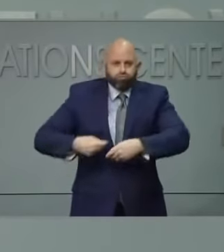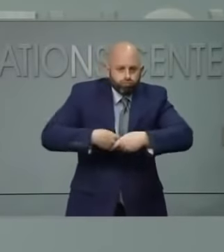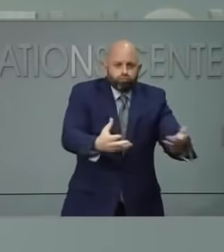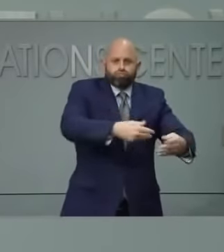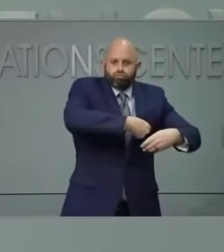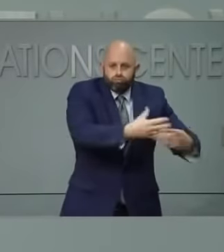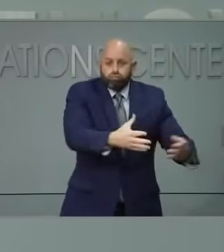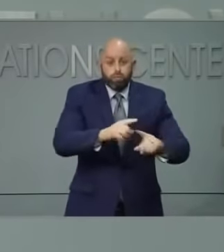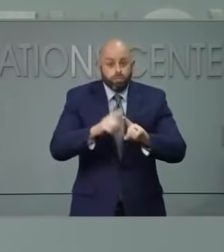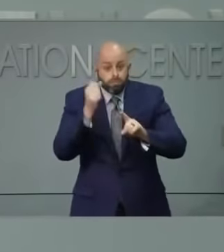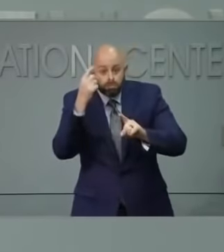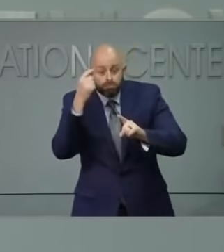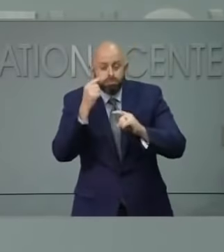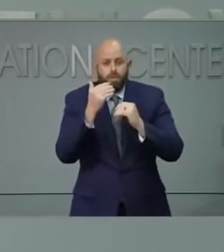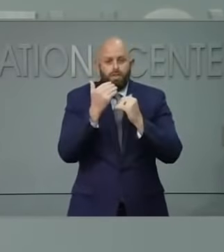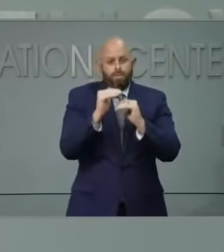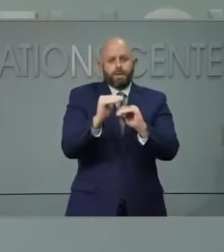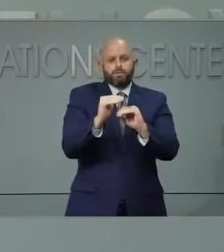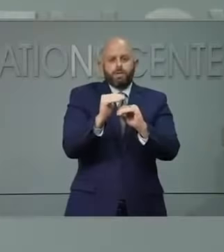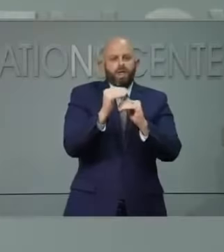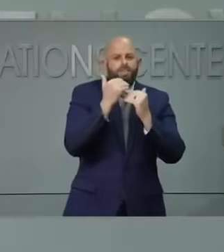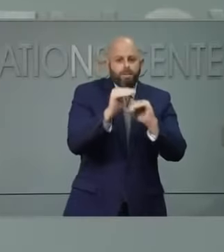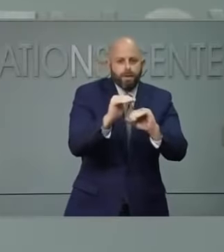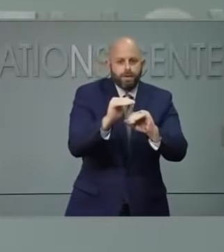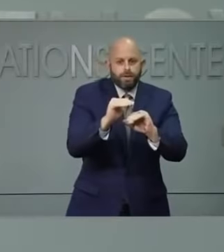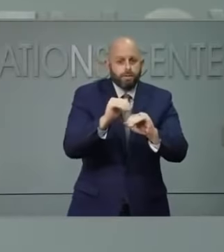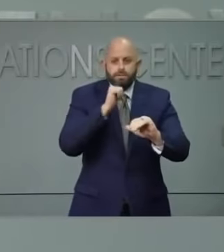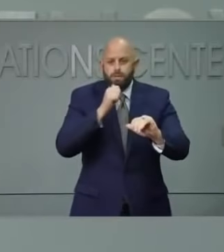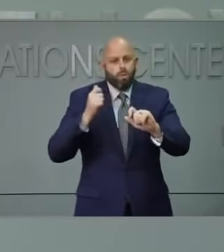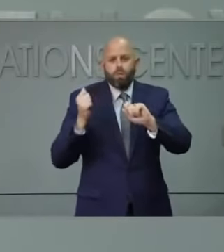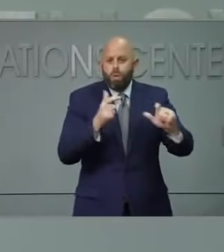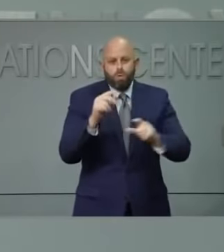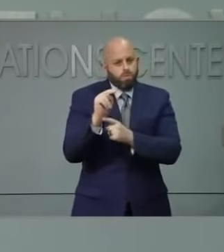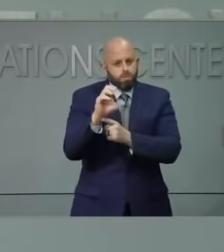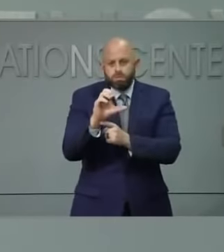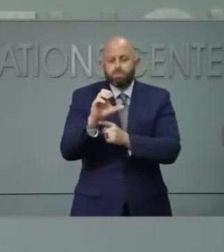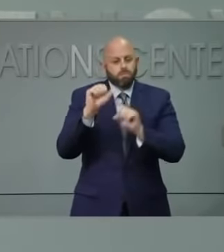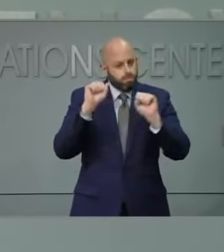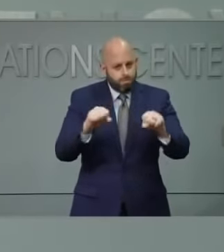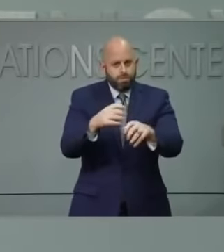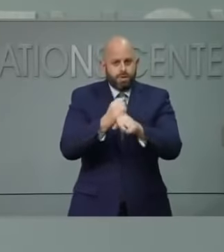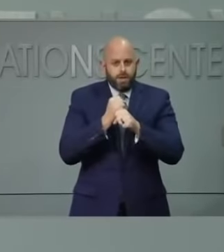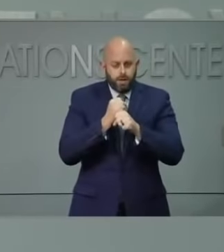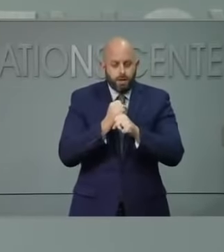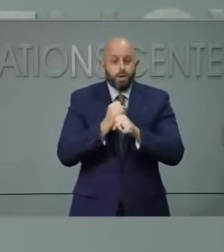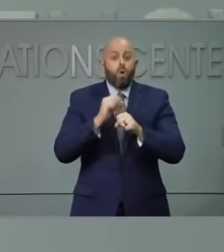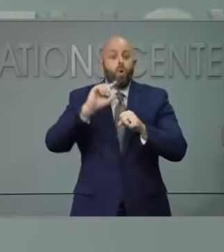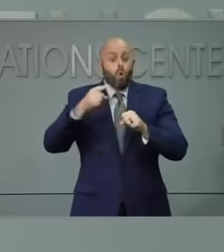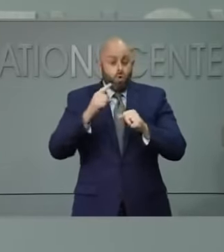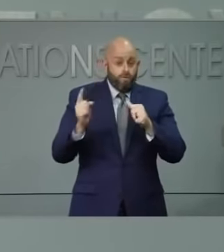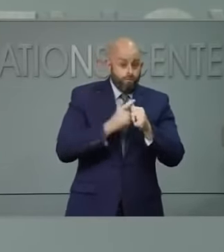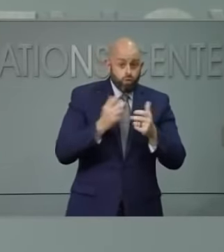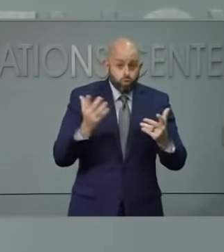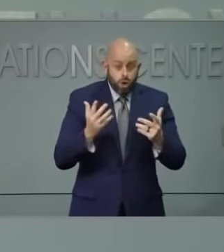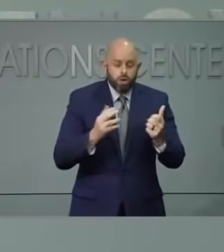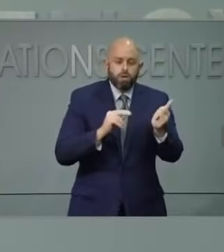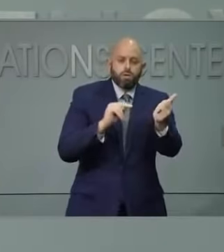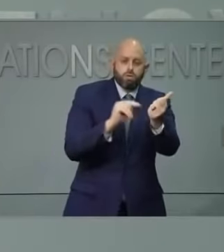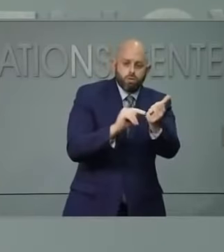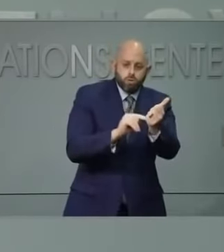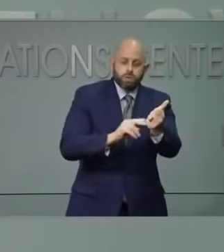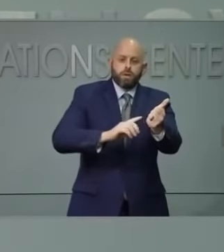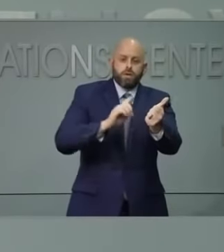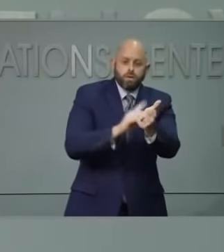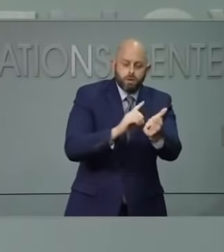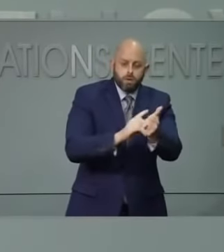to be limited. So right at first, it's really going to be just to our hospitals for healthcare workers who are working directly with